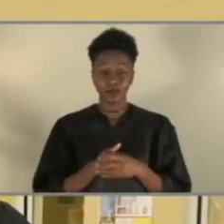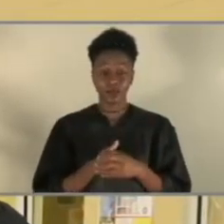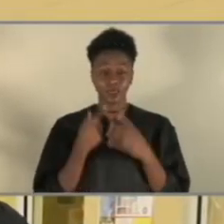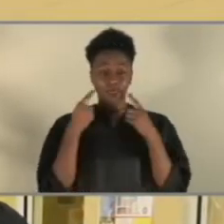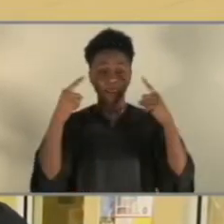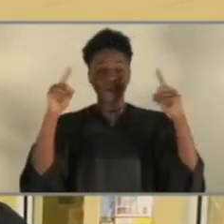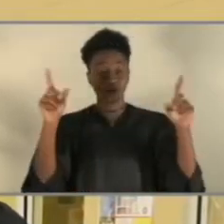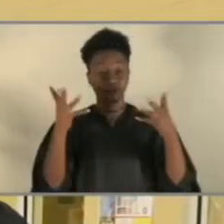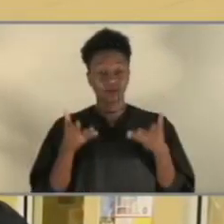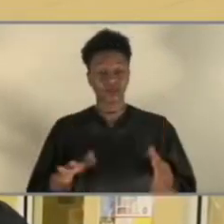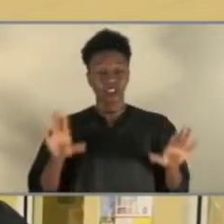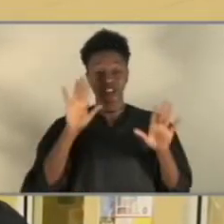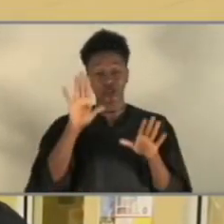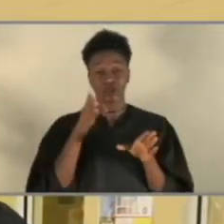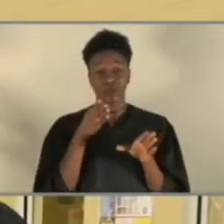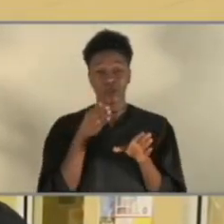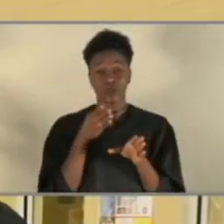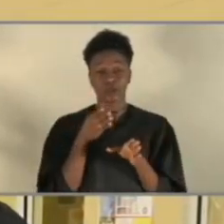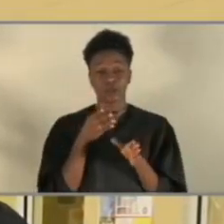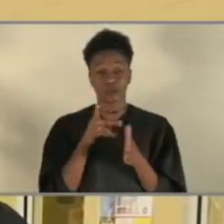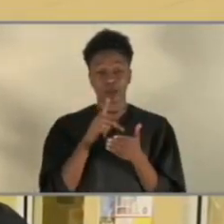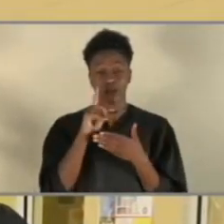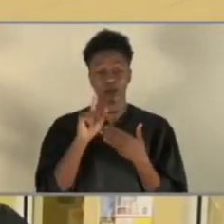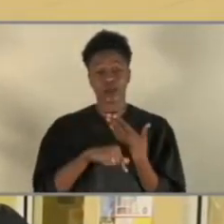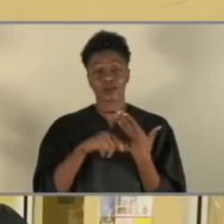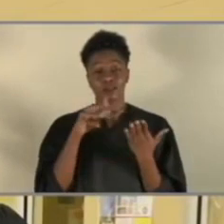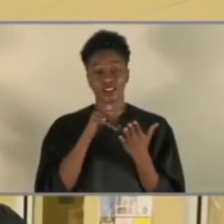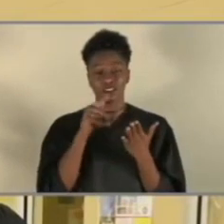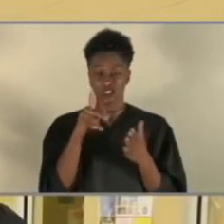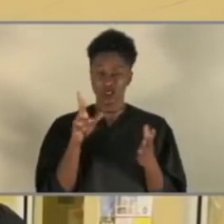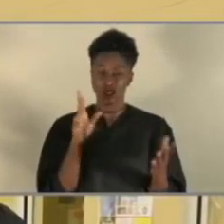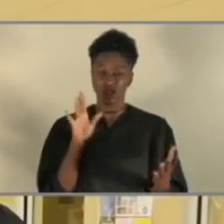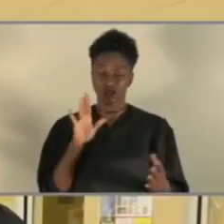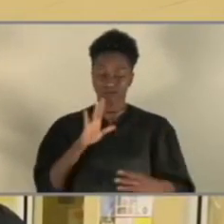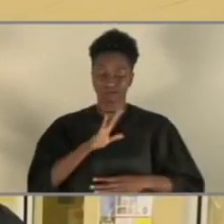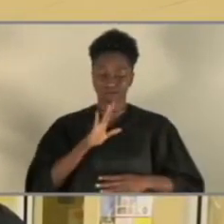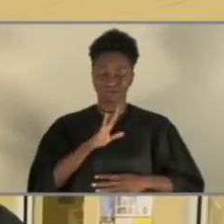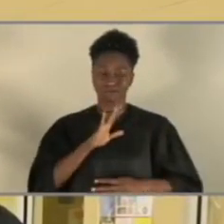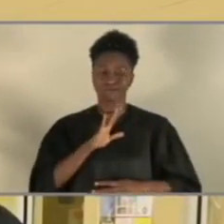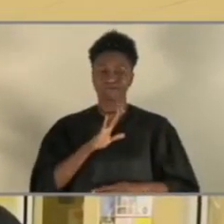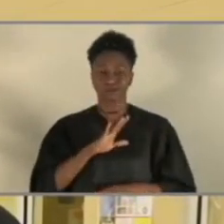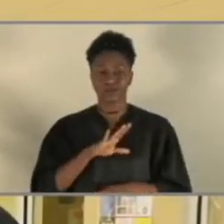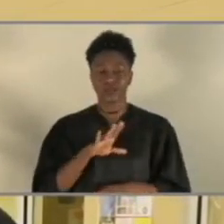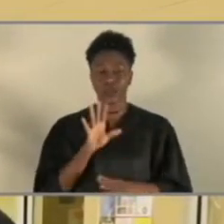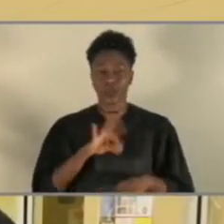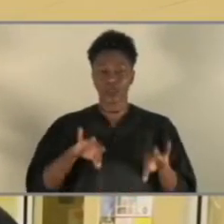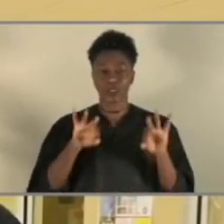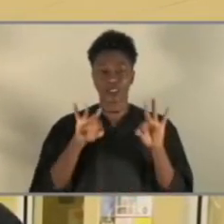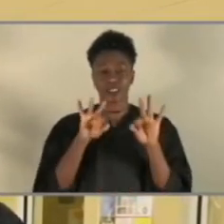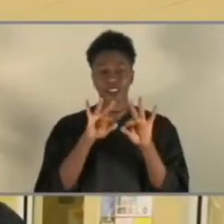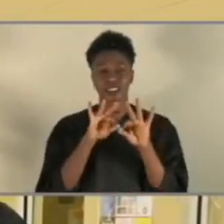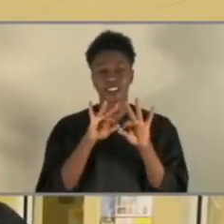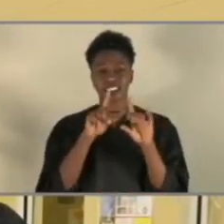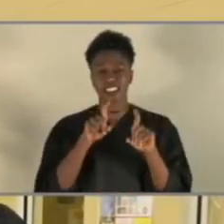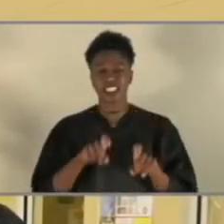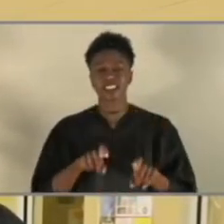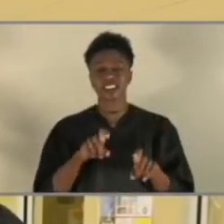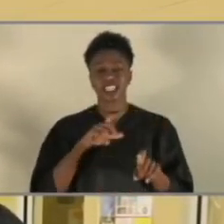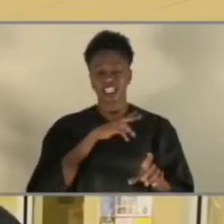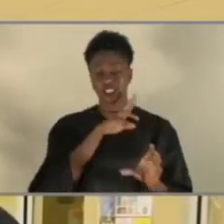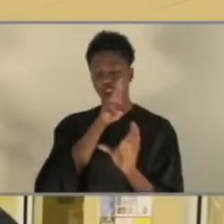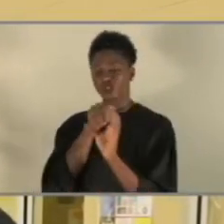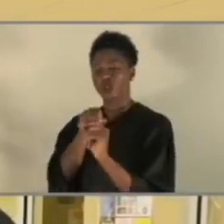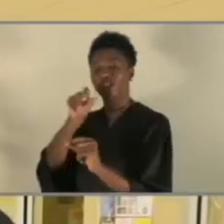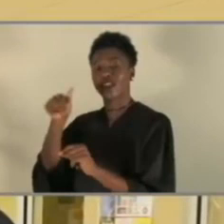of study, you have met the worthiness test and are now joining that august company of other Beach High